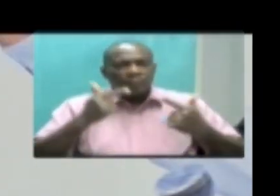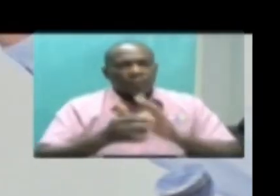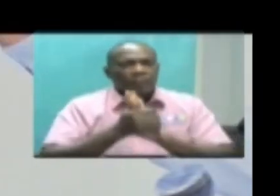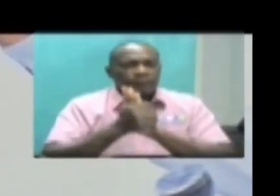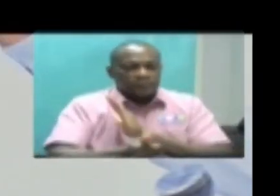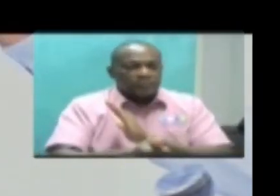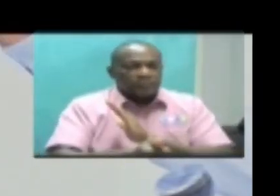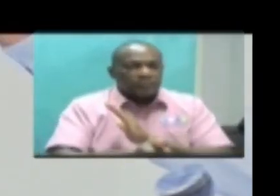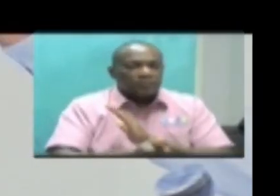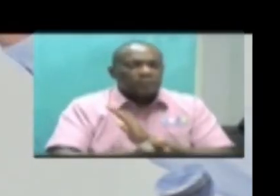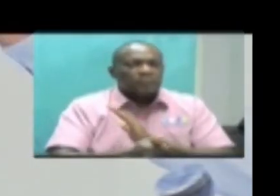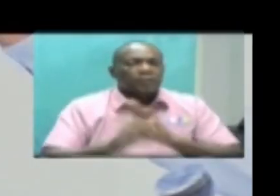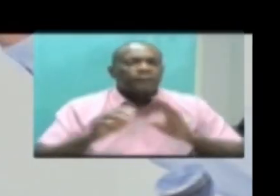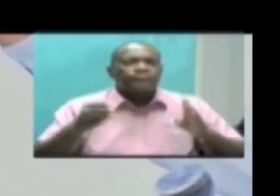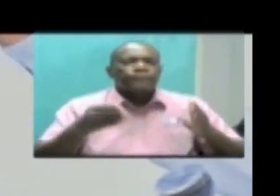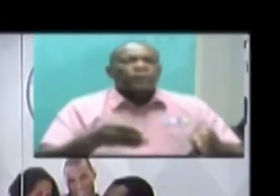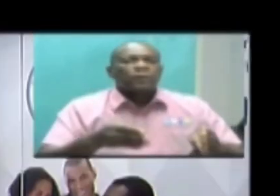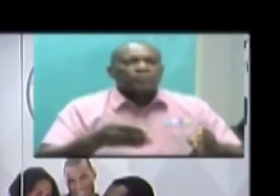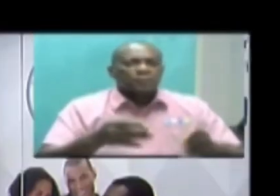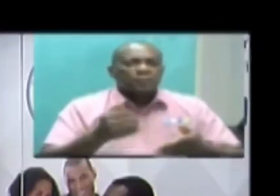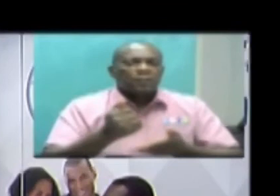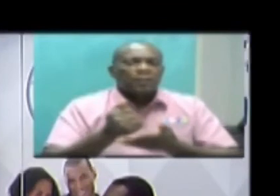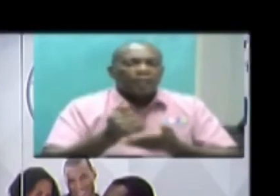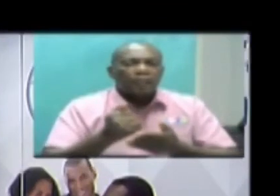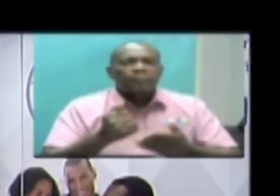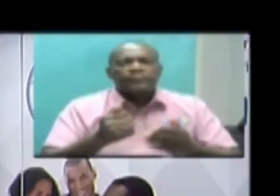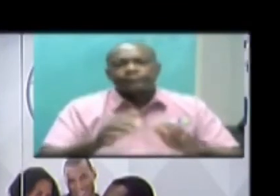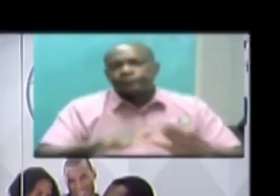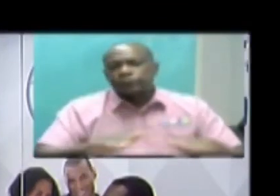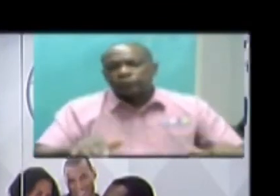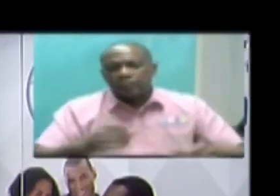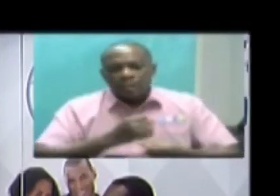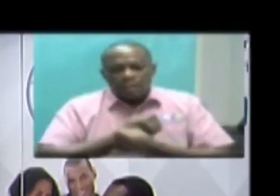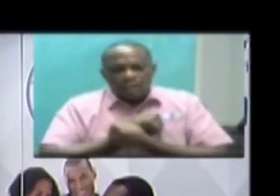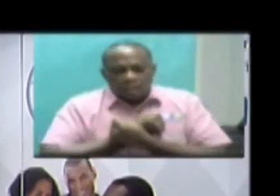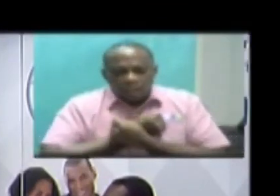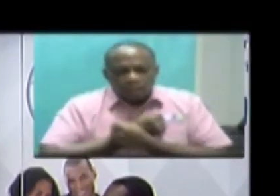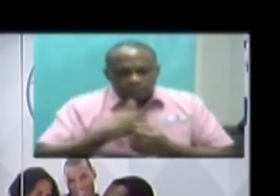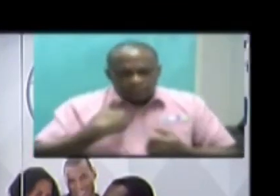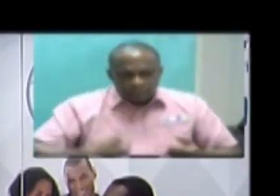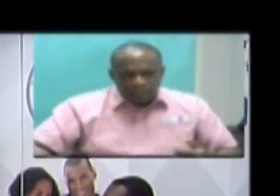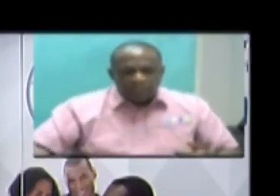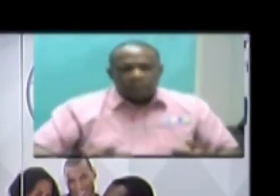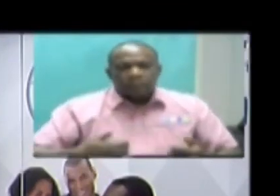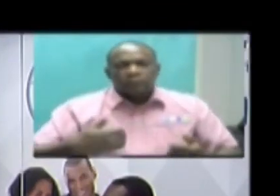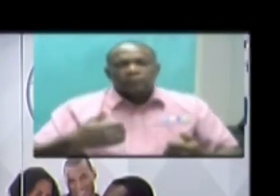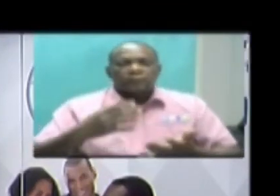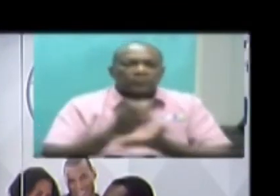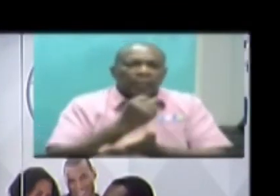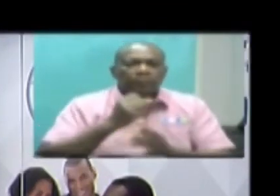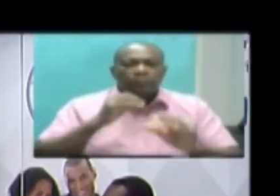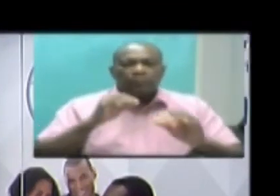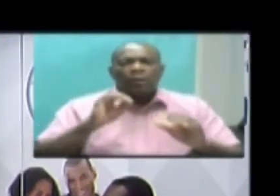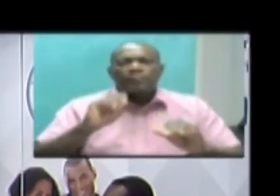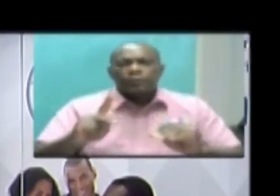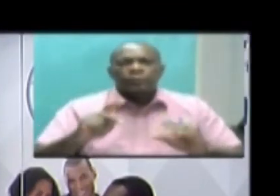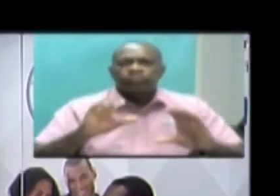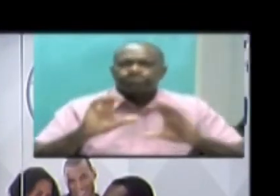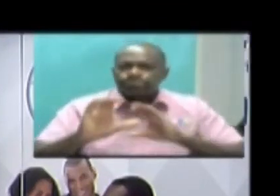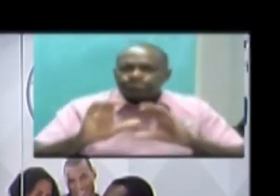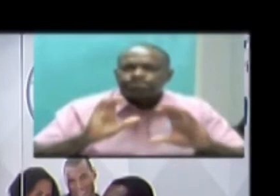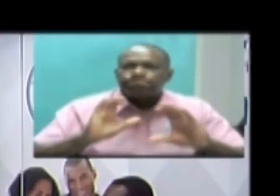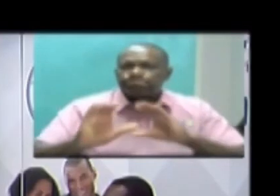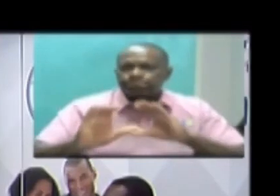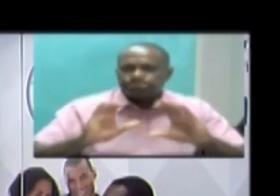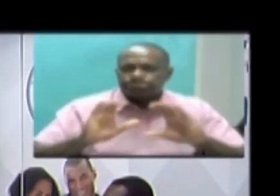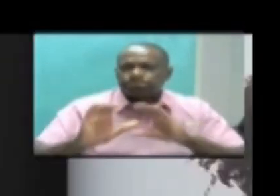on helping the person love themselves and have the opportunity to communicate in that intimate way,